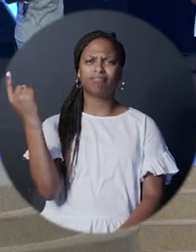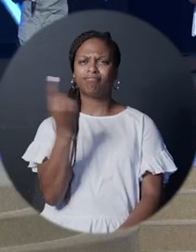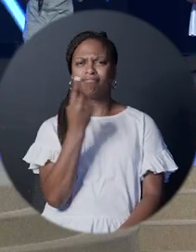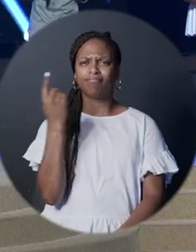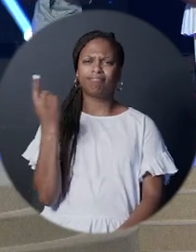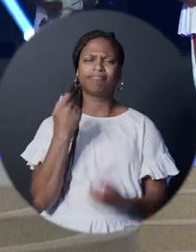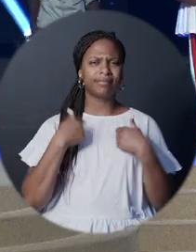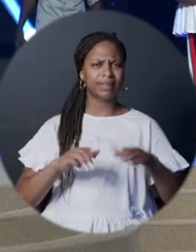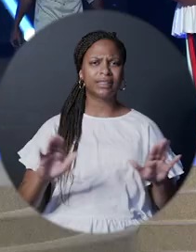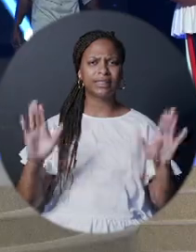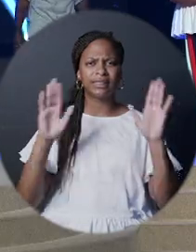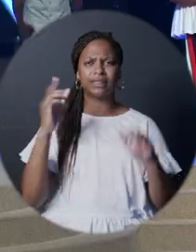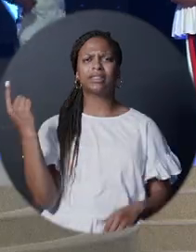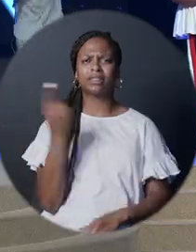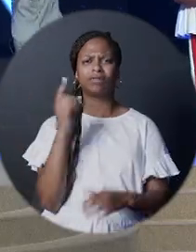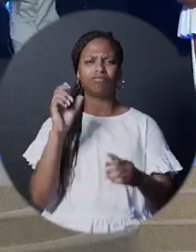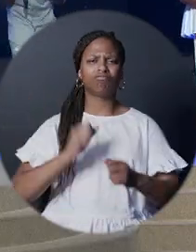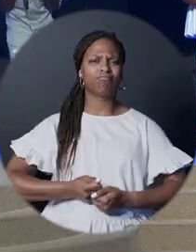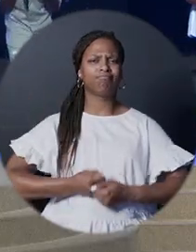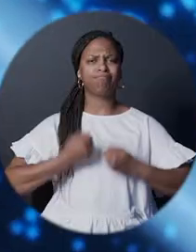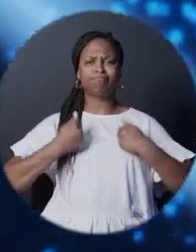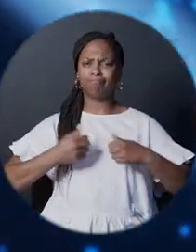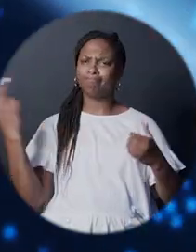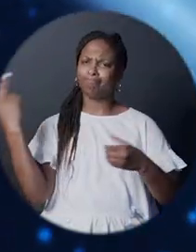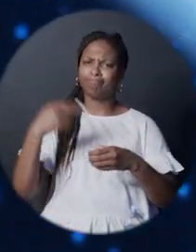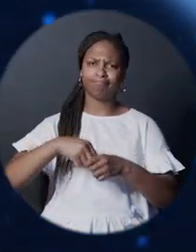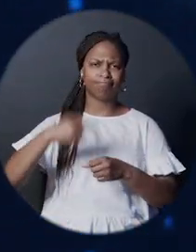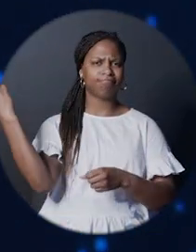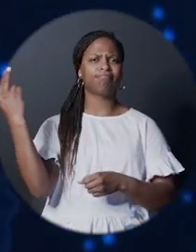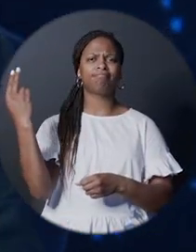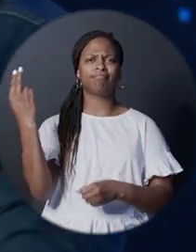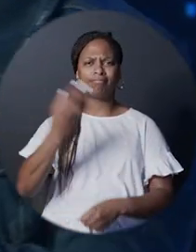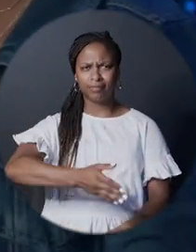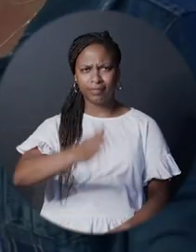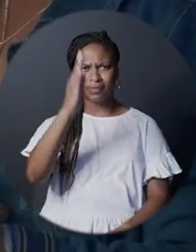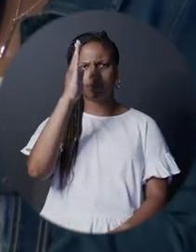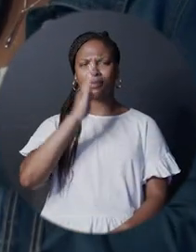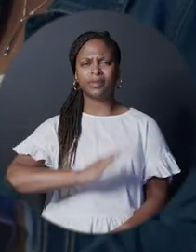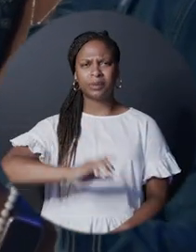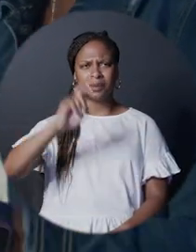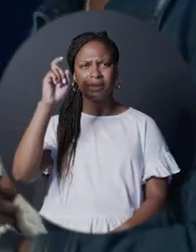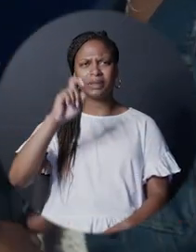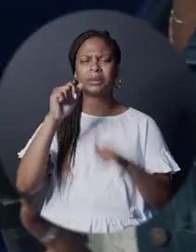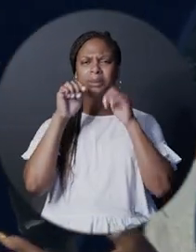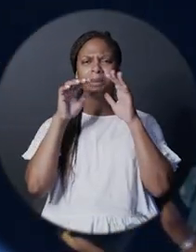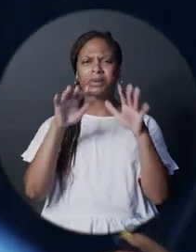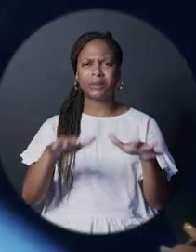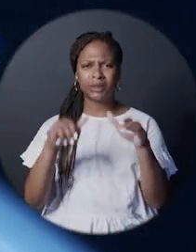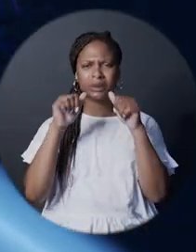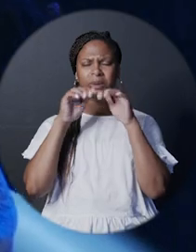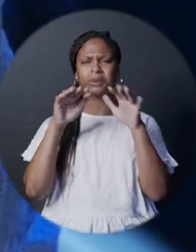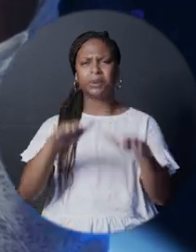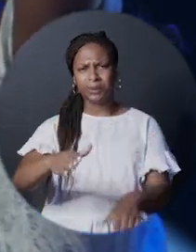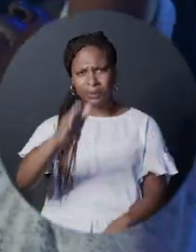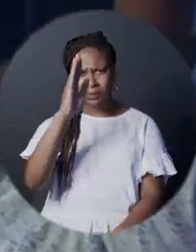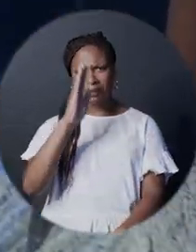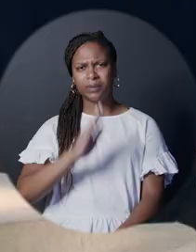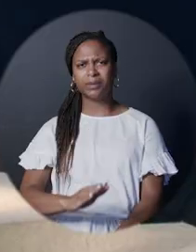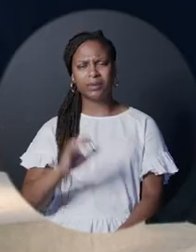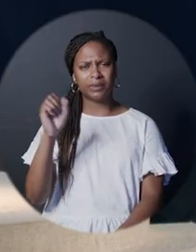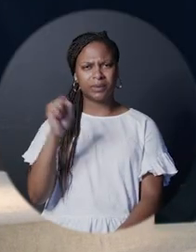it. Somebody was about to give up. Somebody was about to throw in the towel. But God specializes